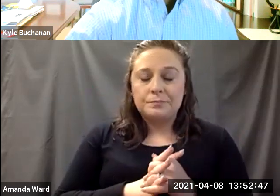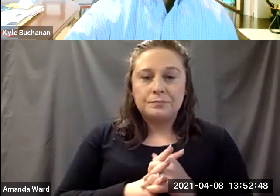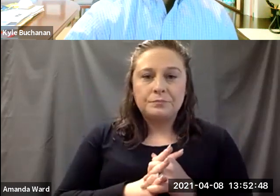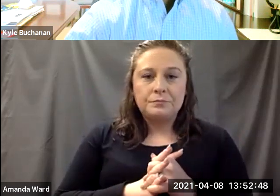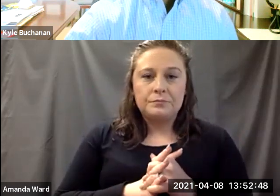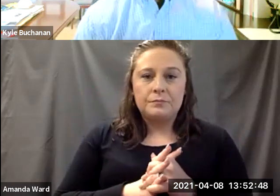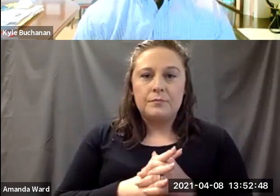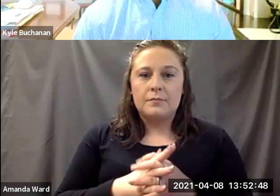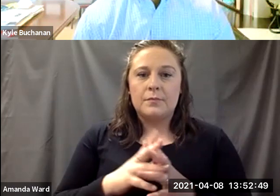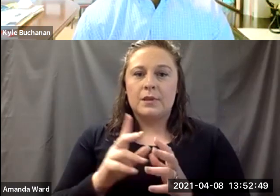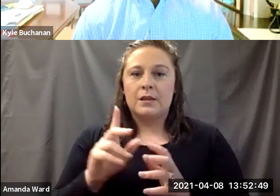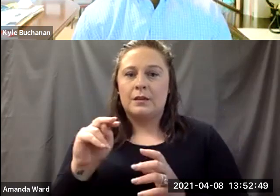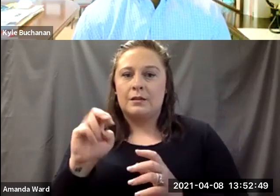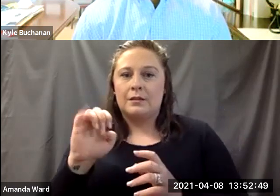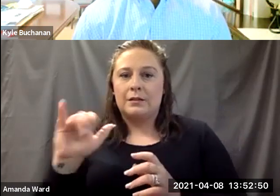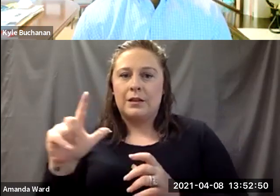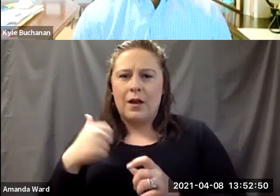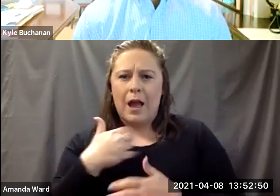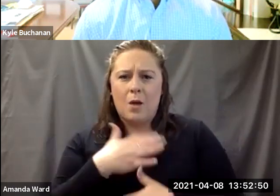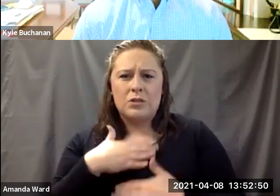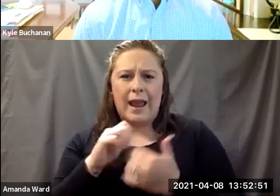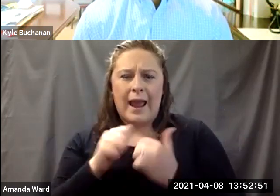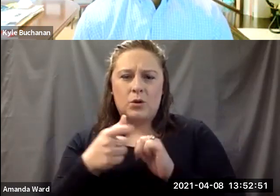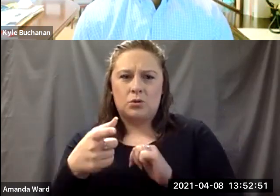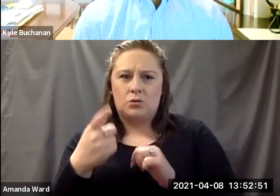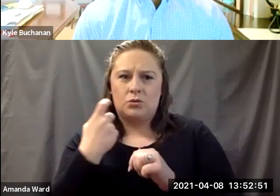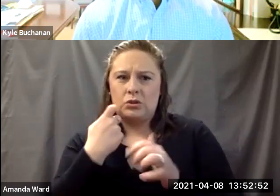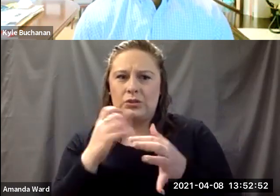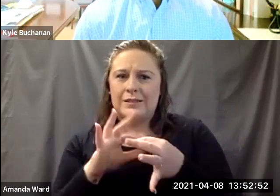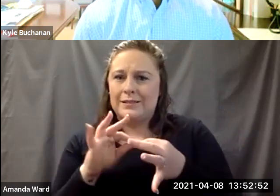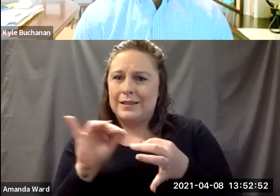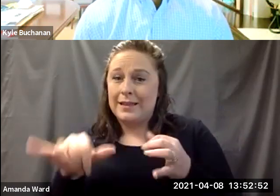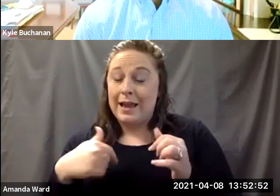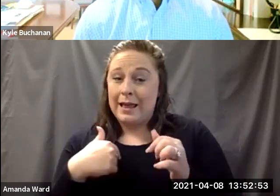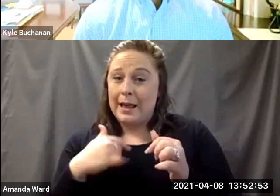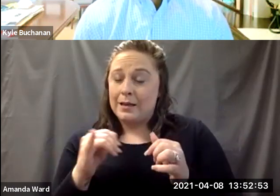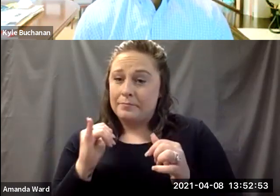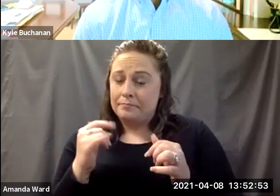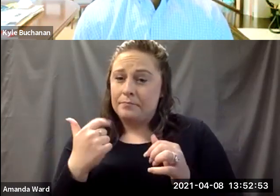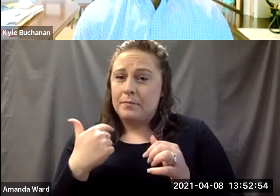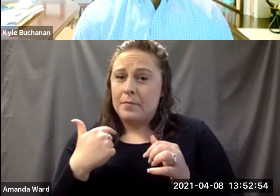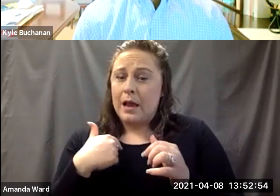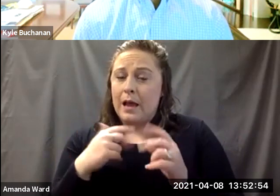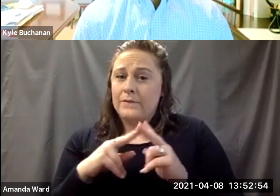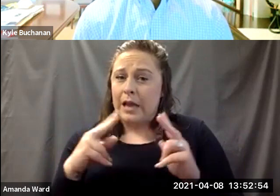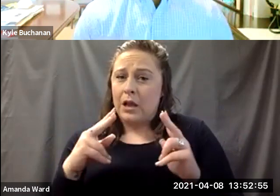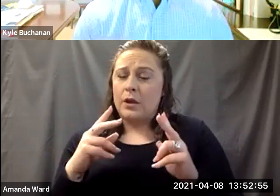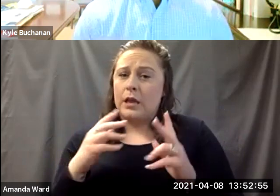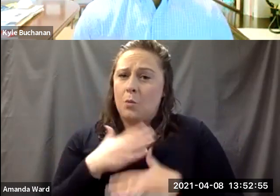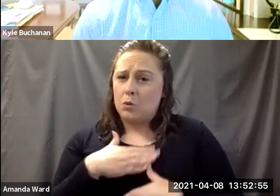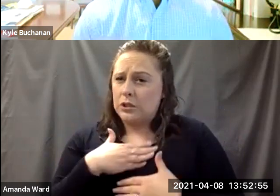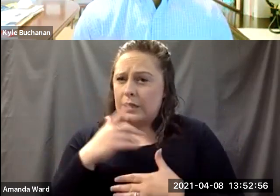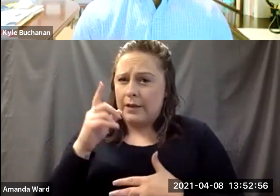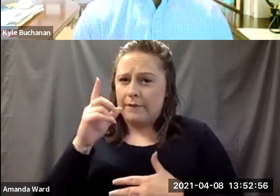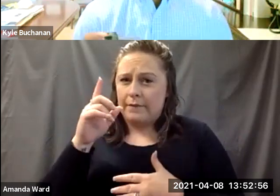Kyle, I really appreciate the way you just framed that. Like you, I'm deeply appreciative that Governor Ivey had